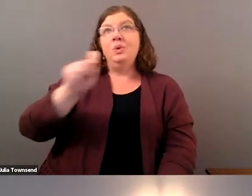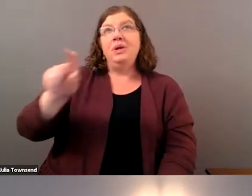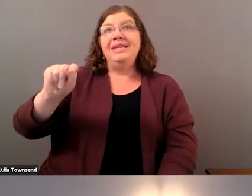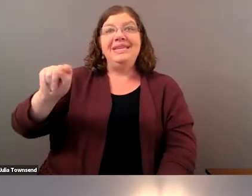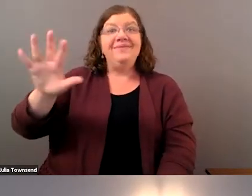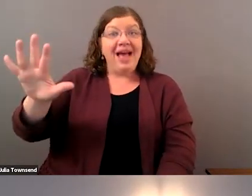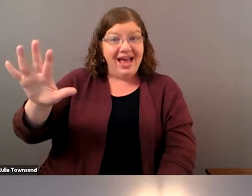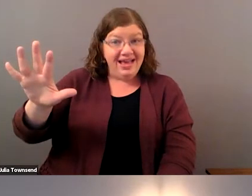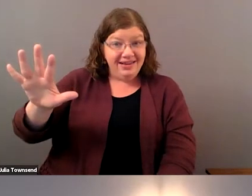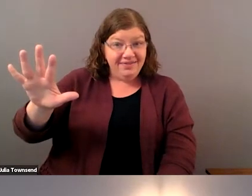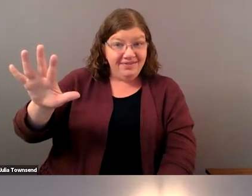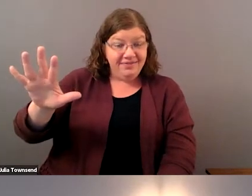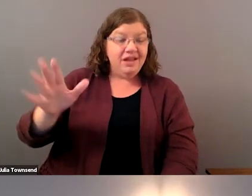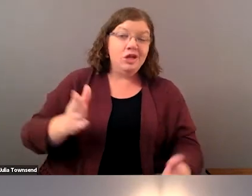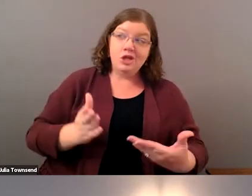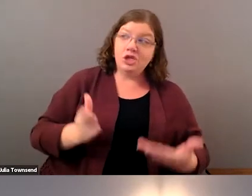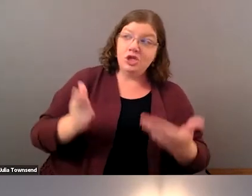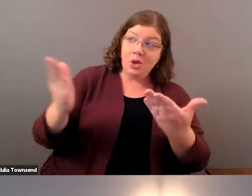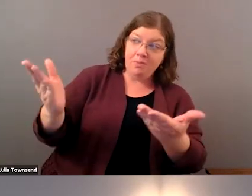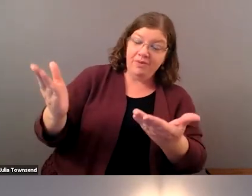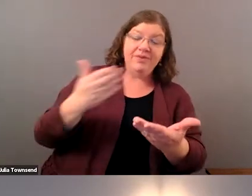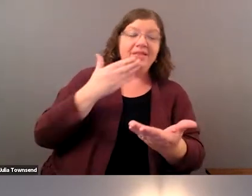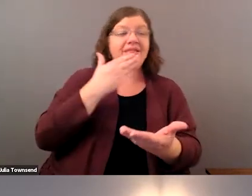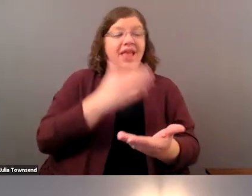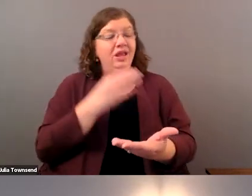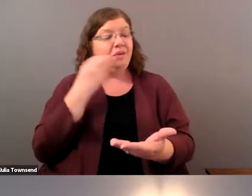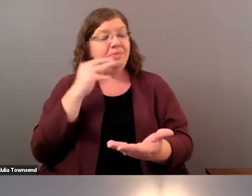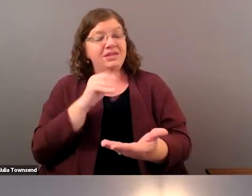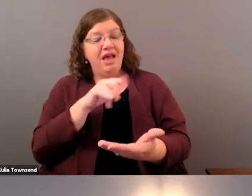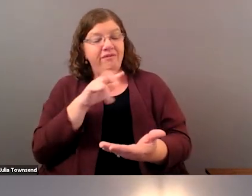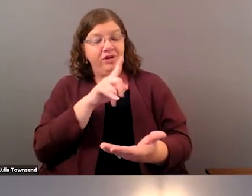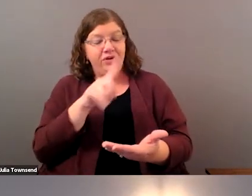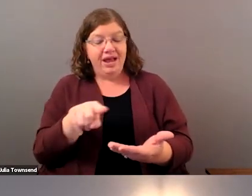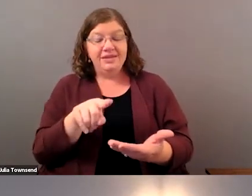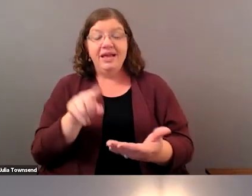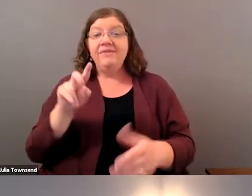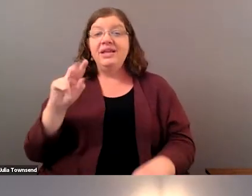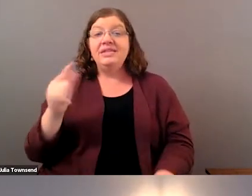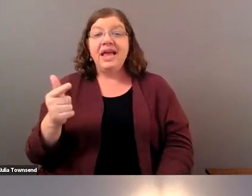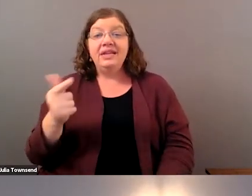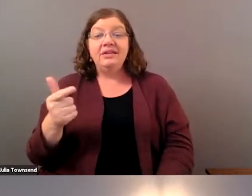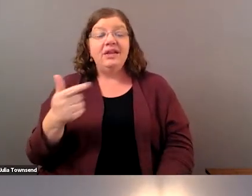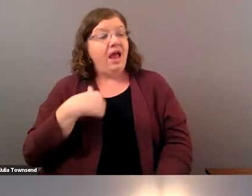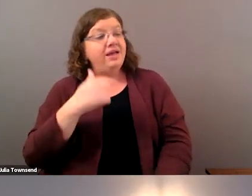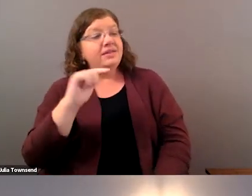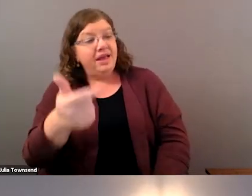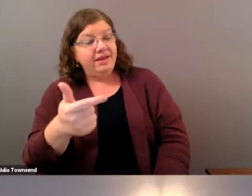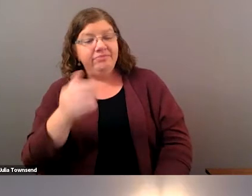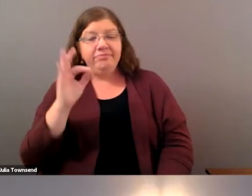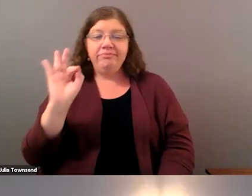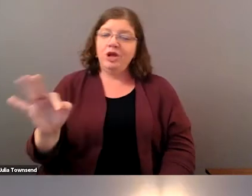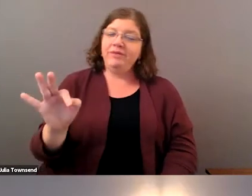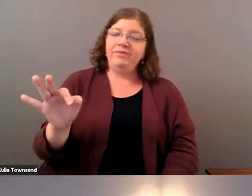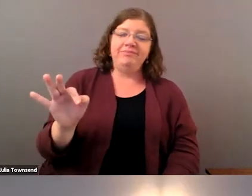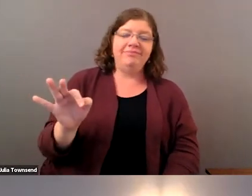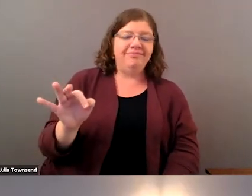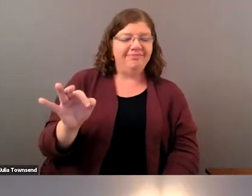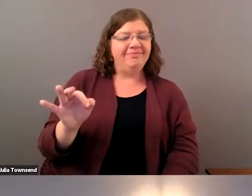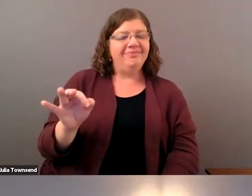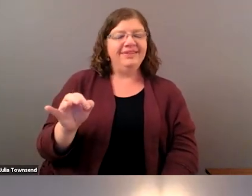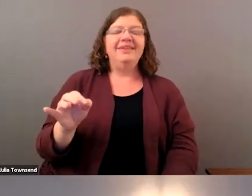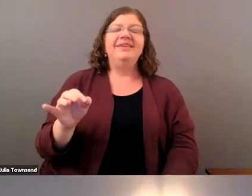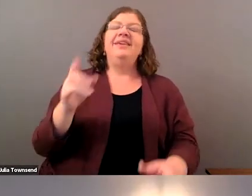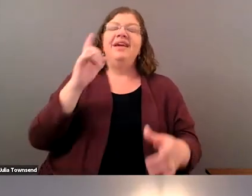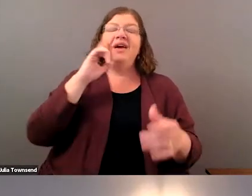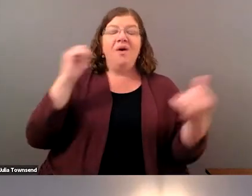21-22-T5? So moved. Thank you, Ms. Alvarez. And a second? Second. Beautiful, Sims Moten. All in